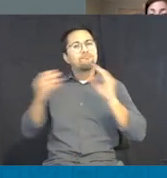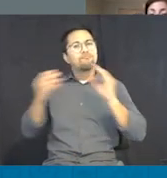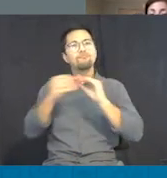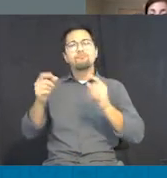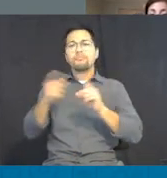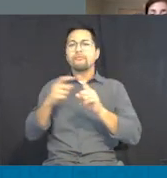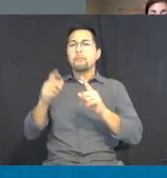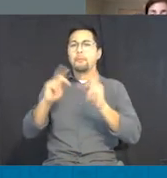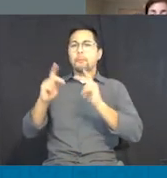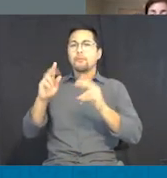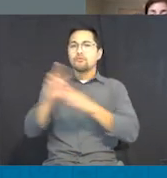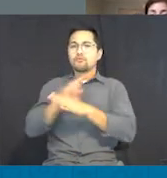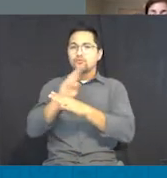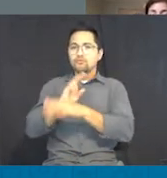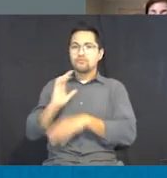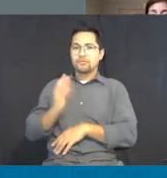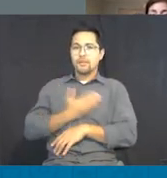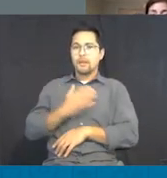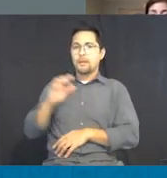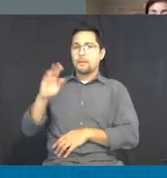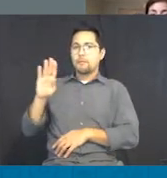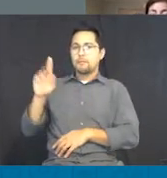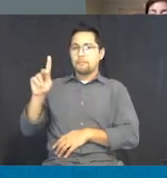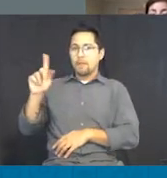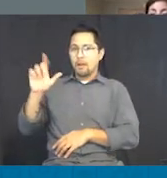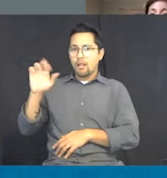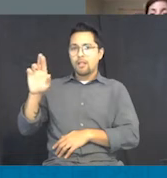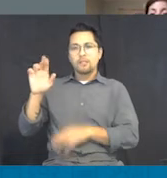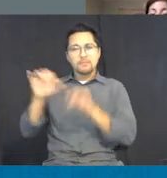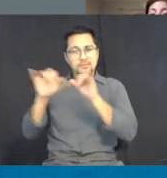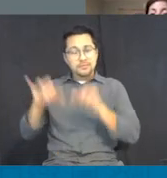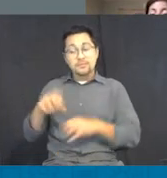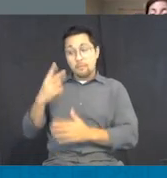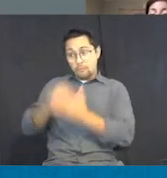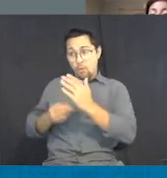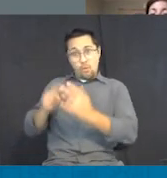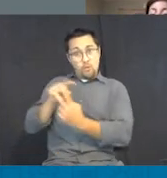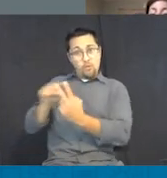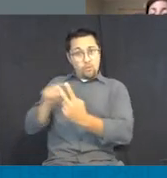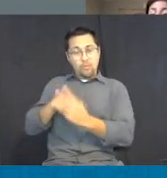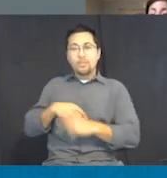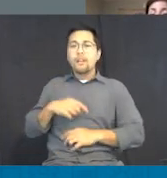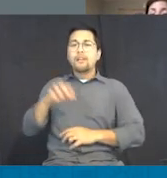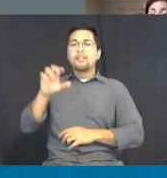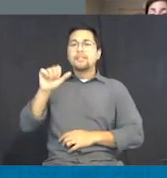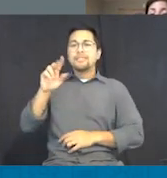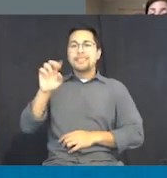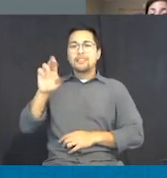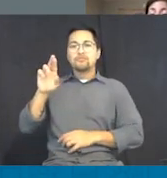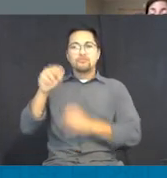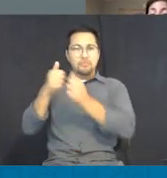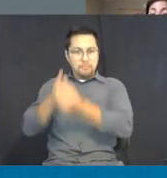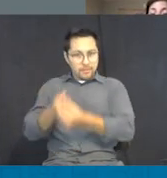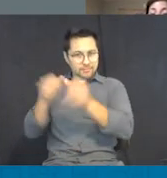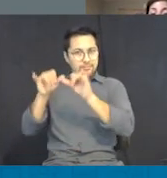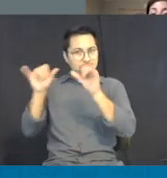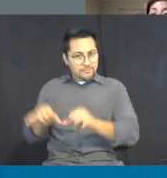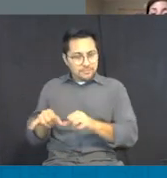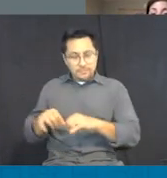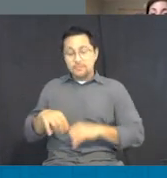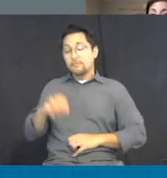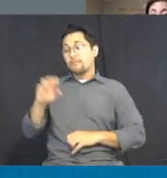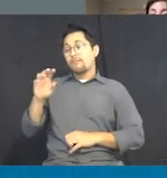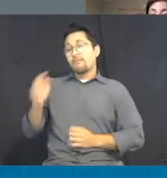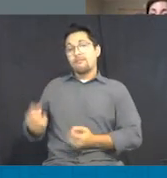that are gathering that information from the different sensors. And we would recommend, in terms of working